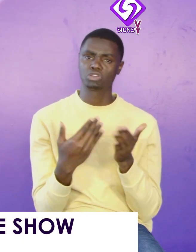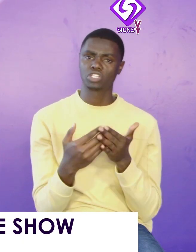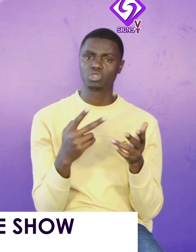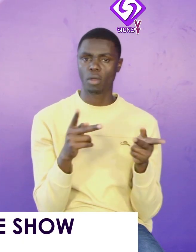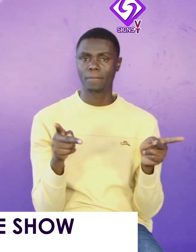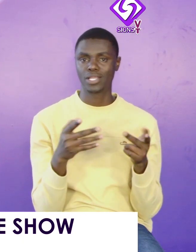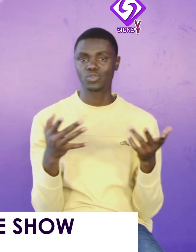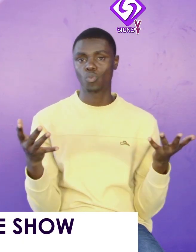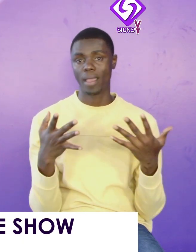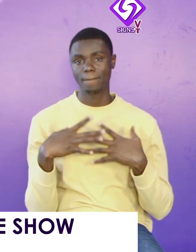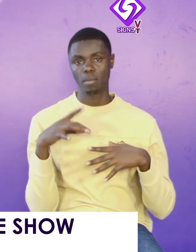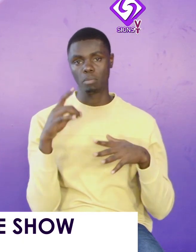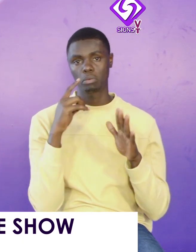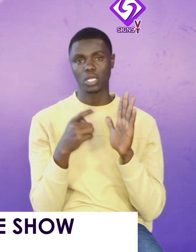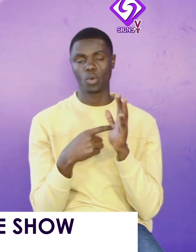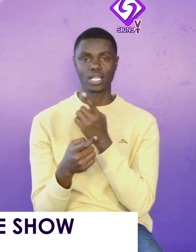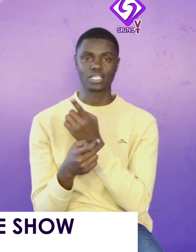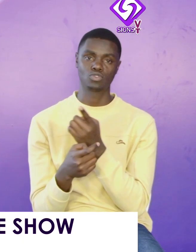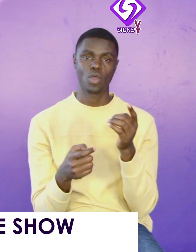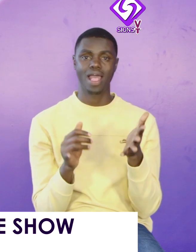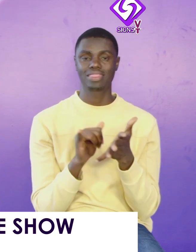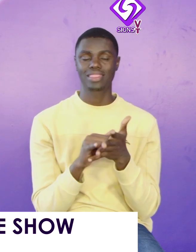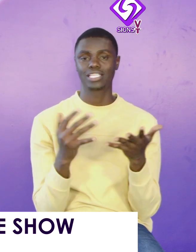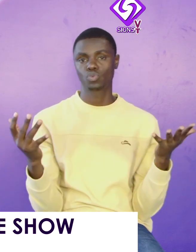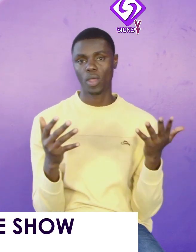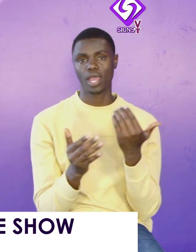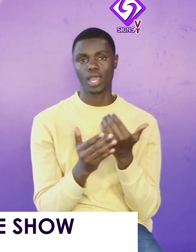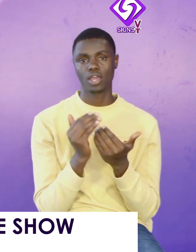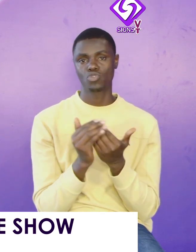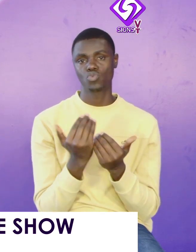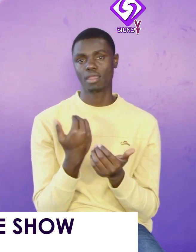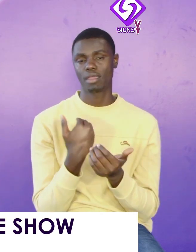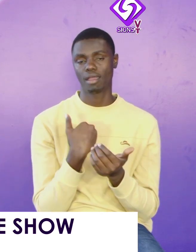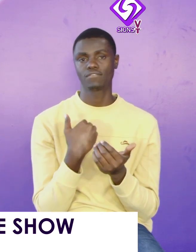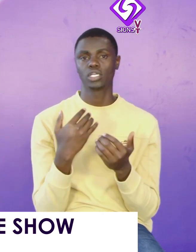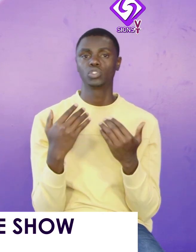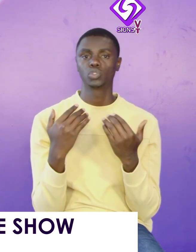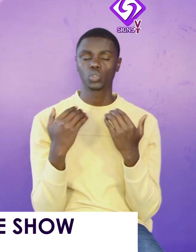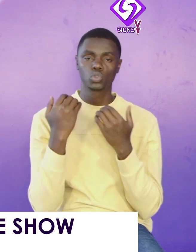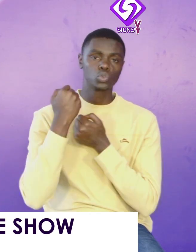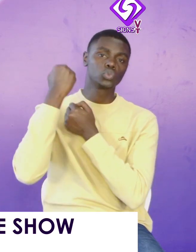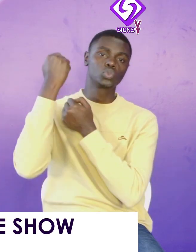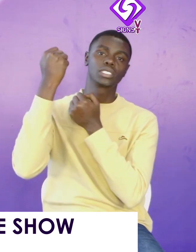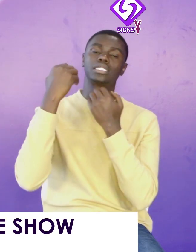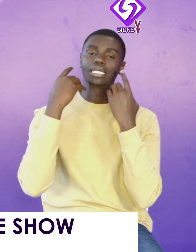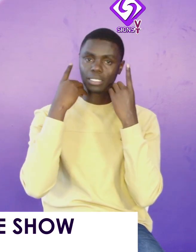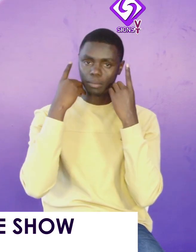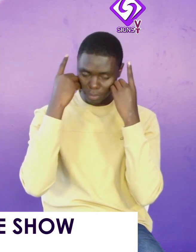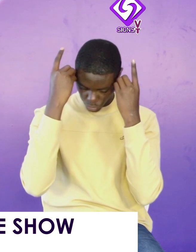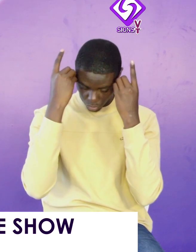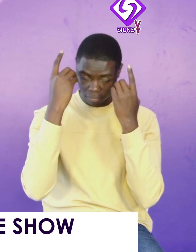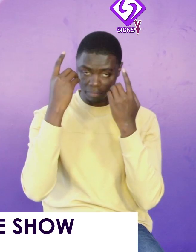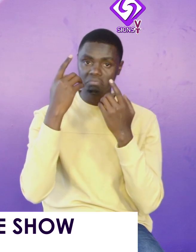are noticed. That is where your care is. Suicide and depression thrives in you being